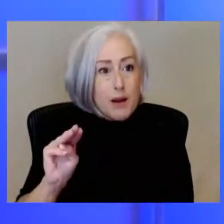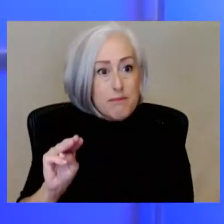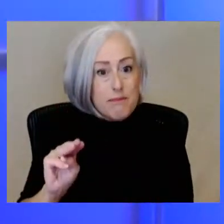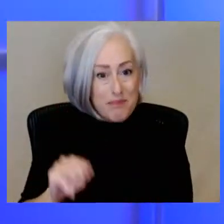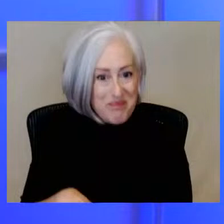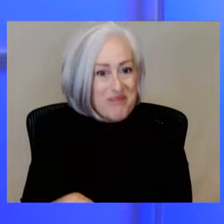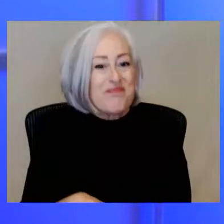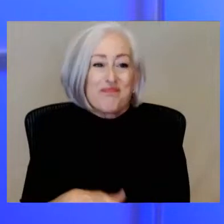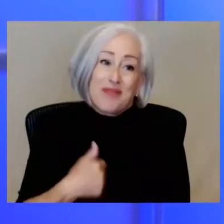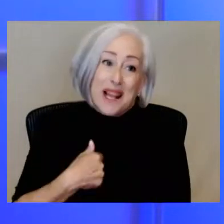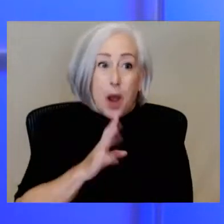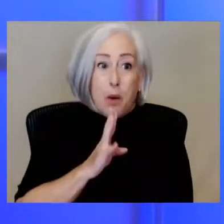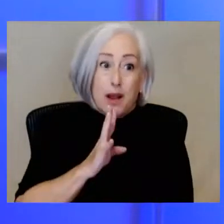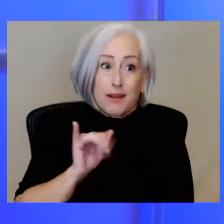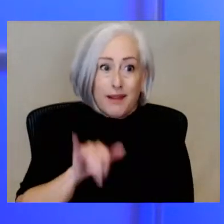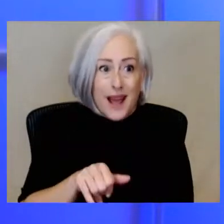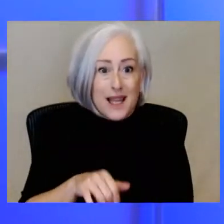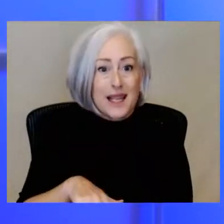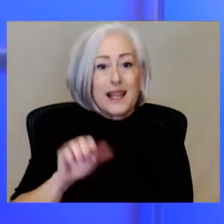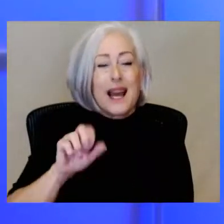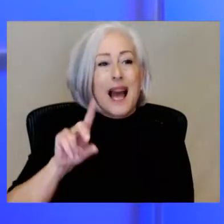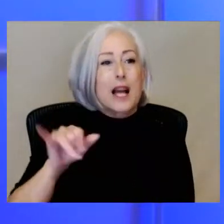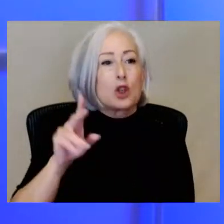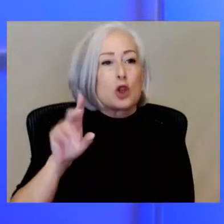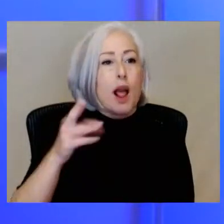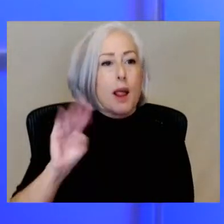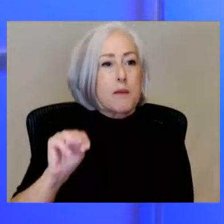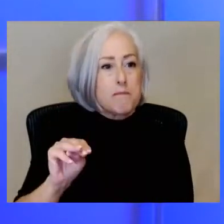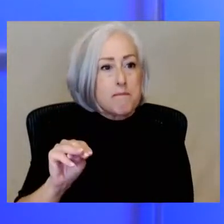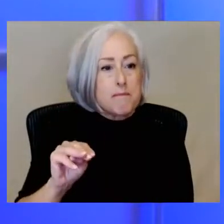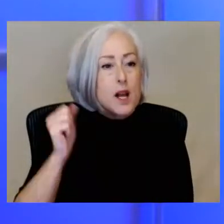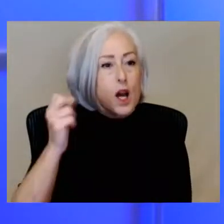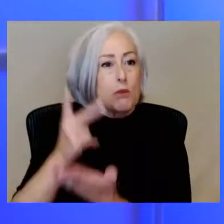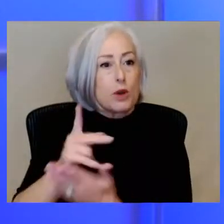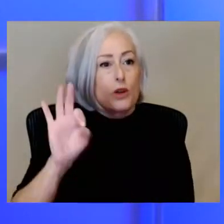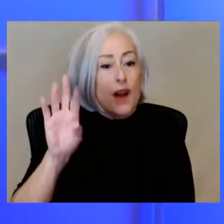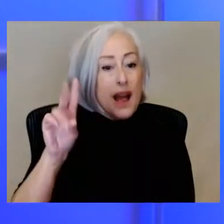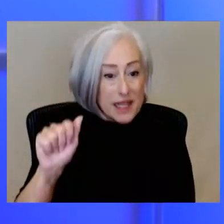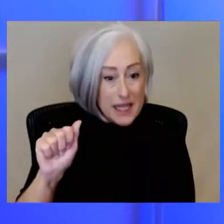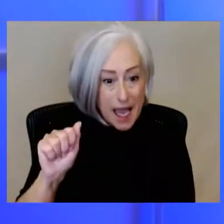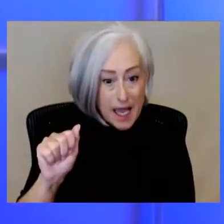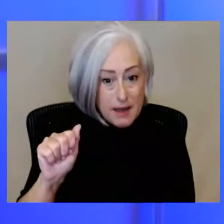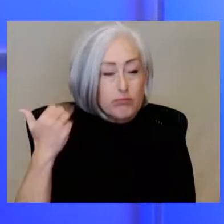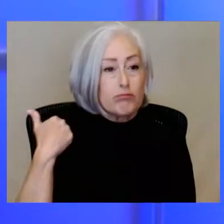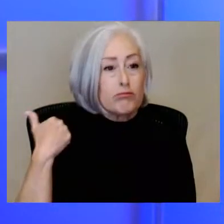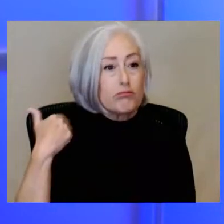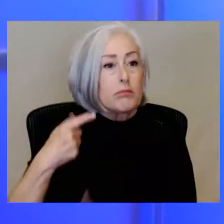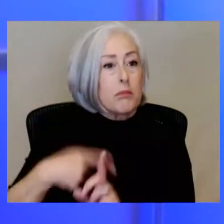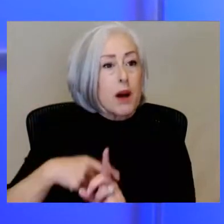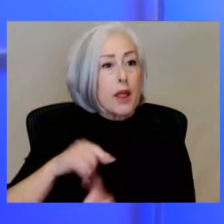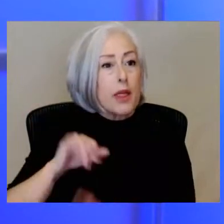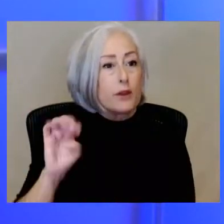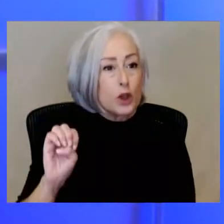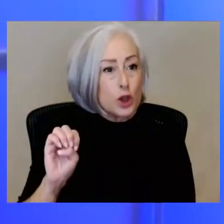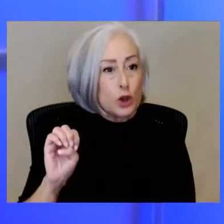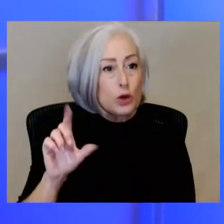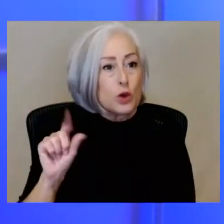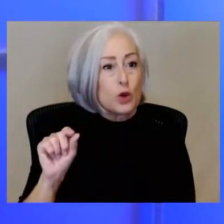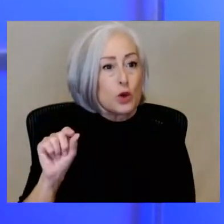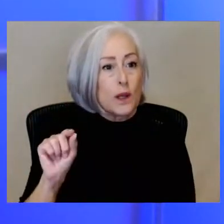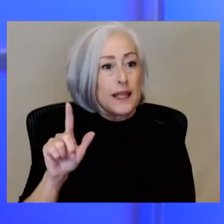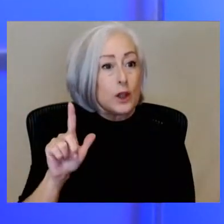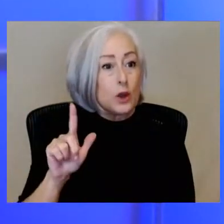okay. Yeah, Aduhelm, and this is a drug. It was approved by the FDA in June of last year, and surprised